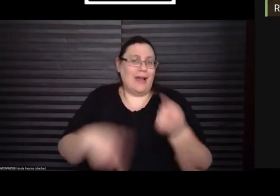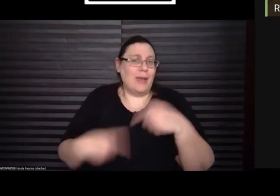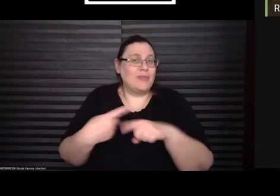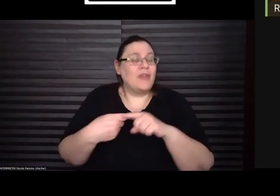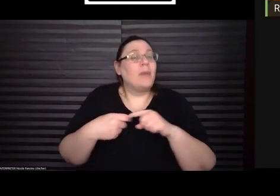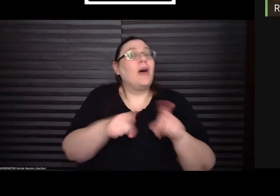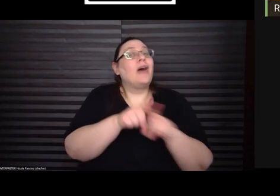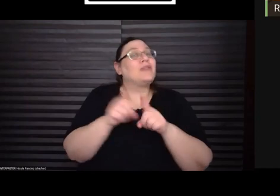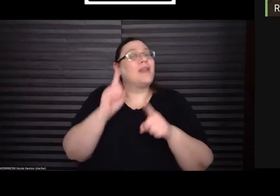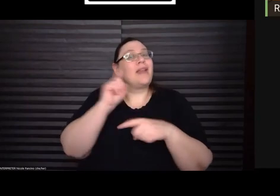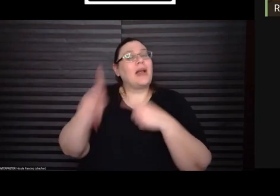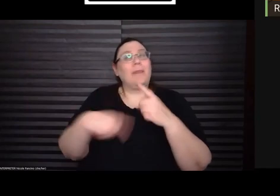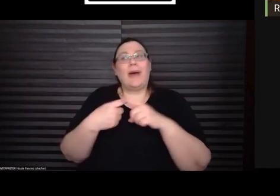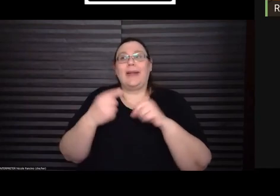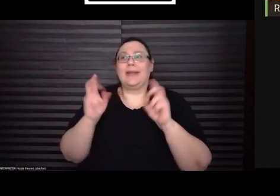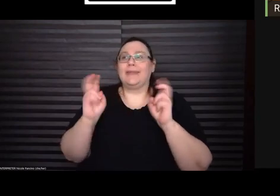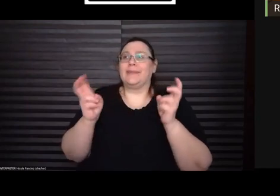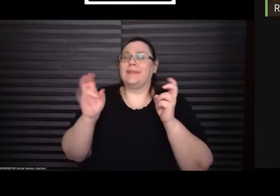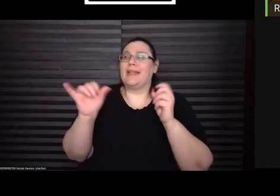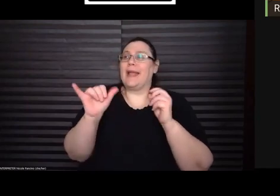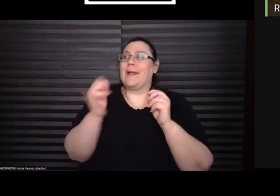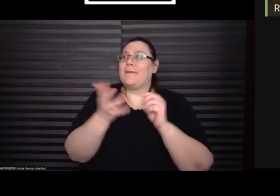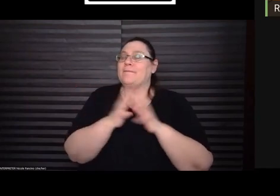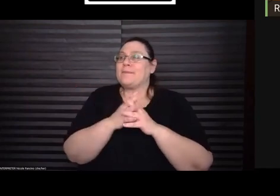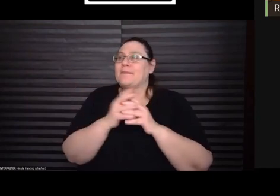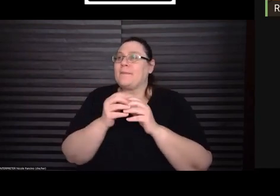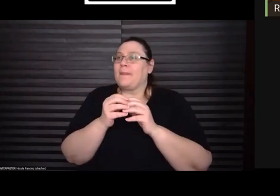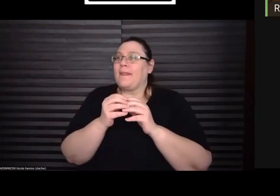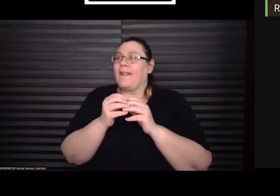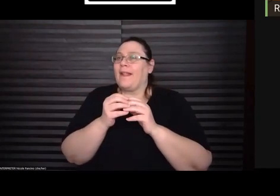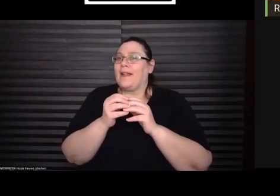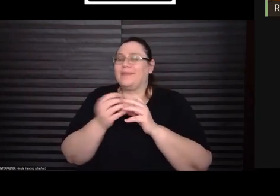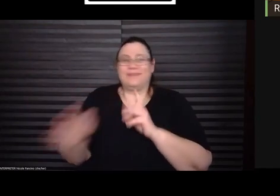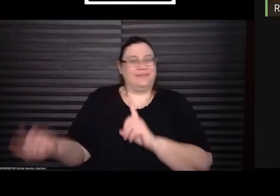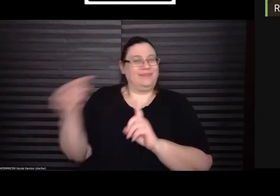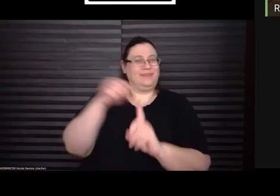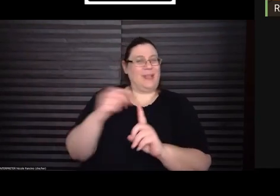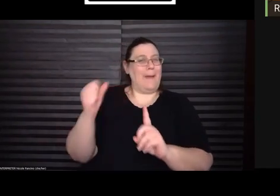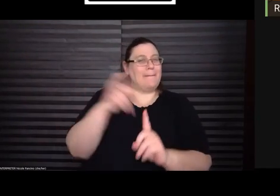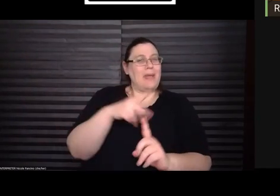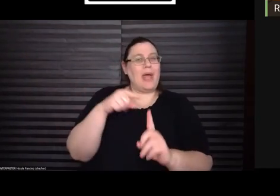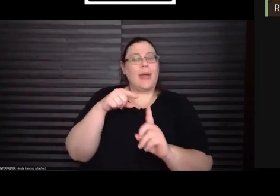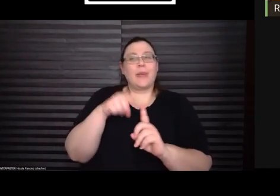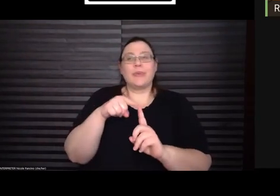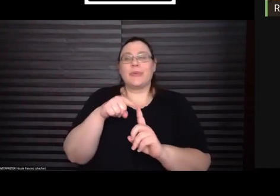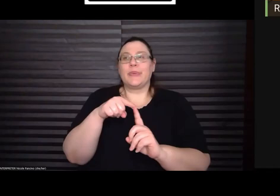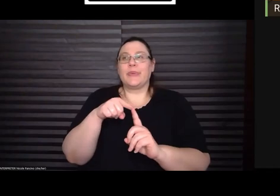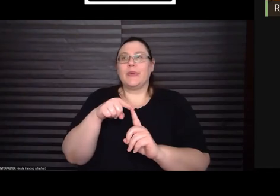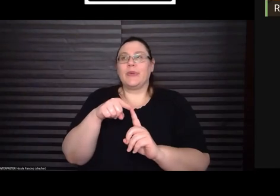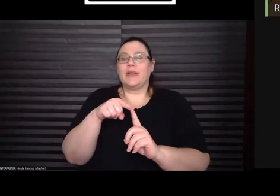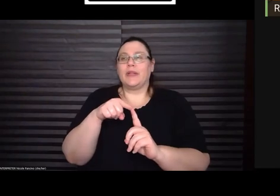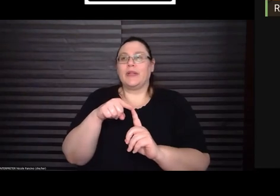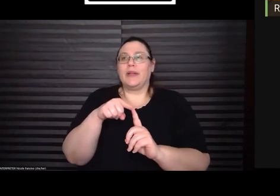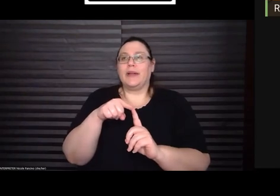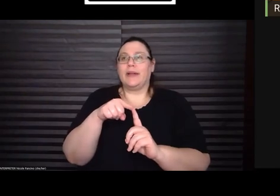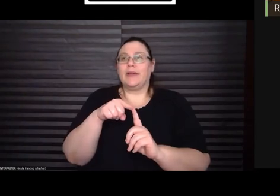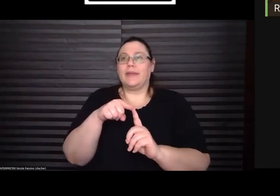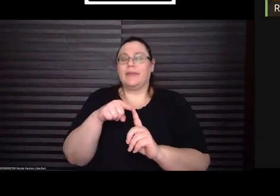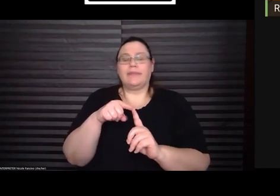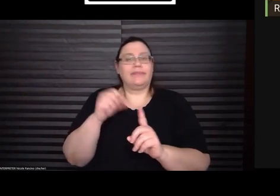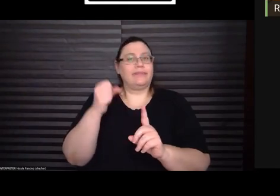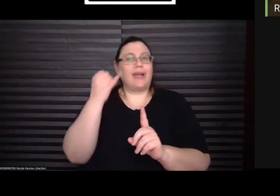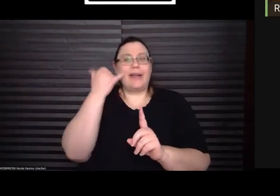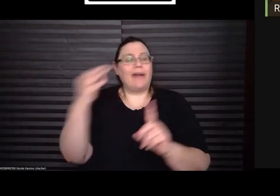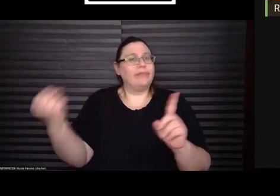from. And I also think of it as kind of like, to bring it back to the kind of